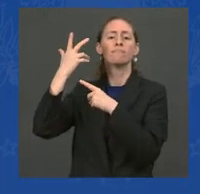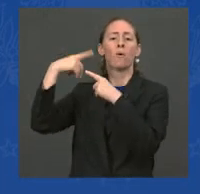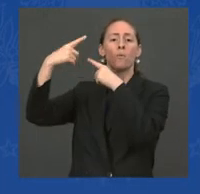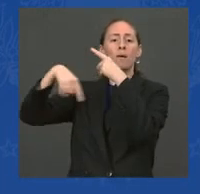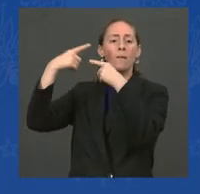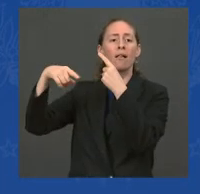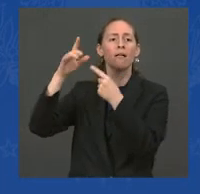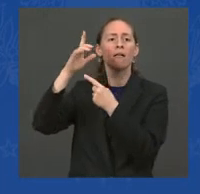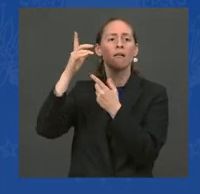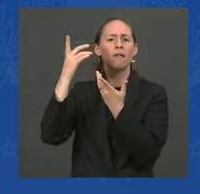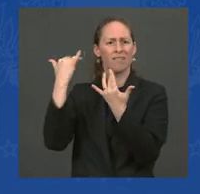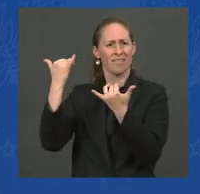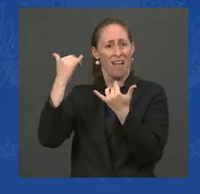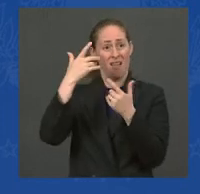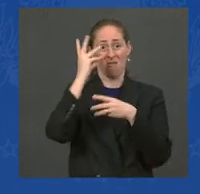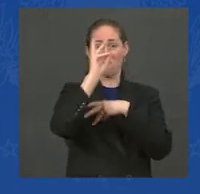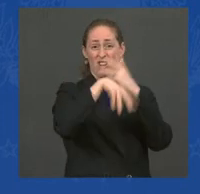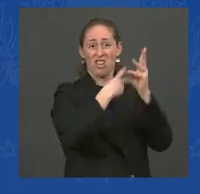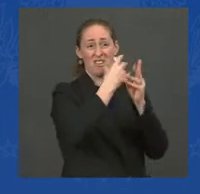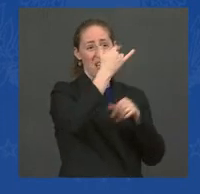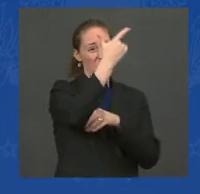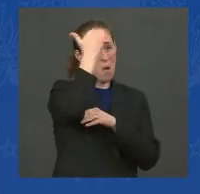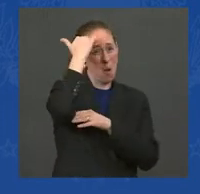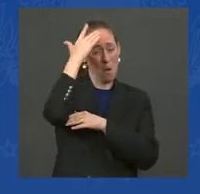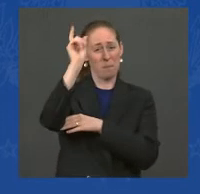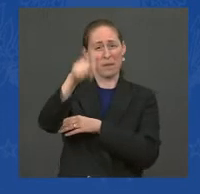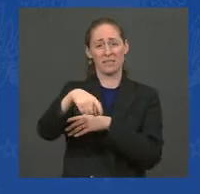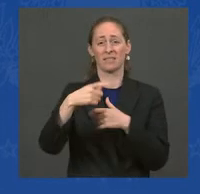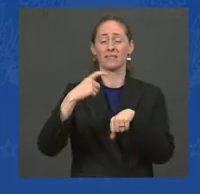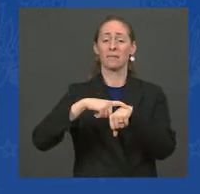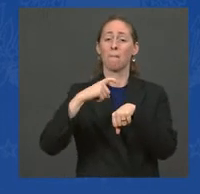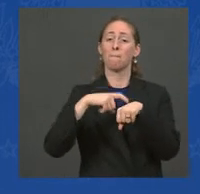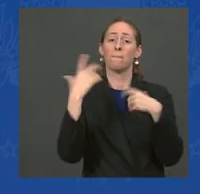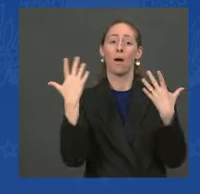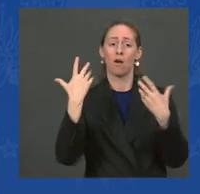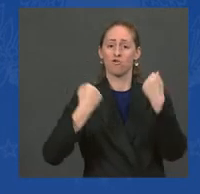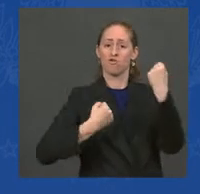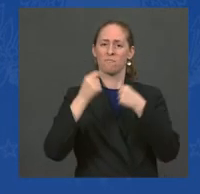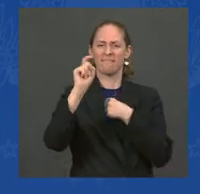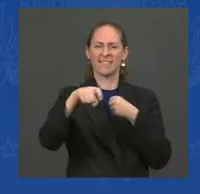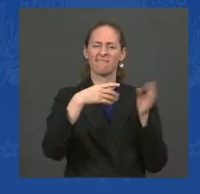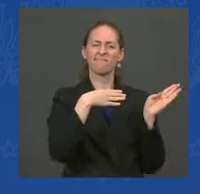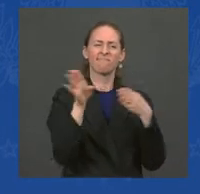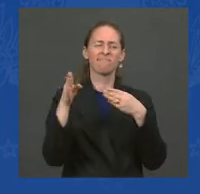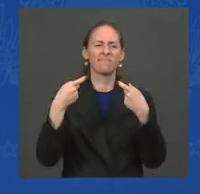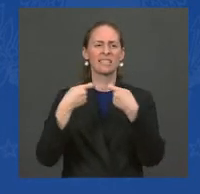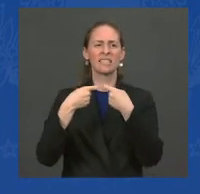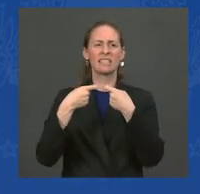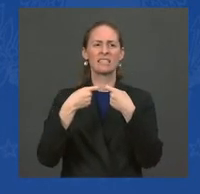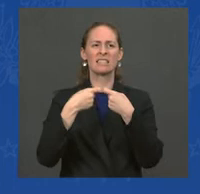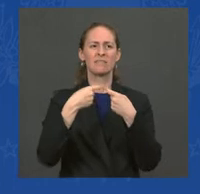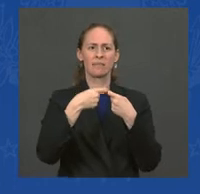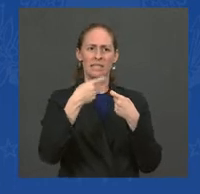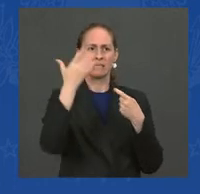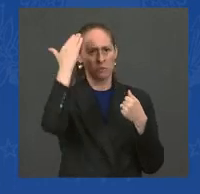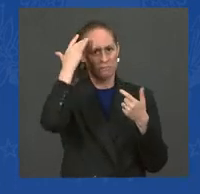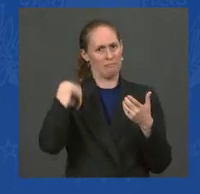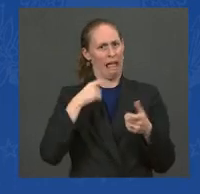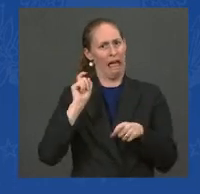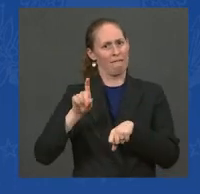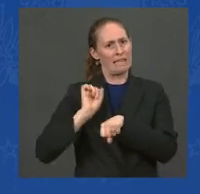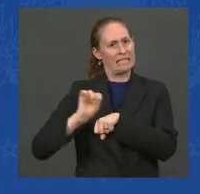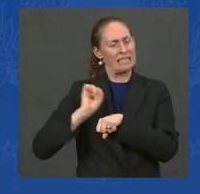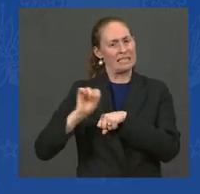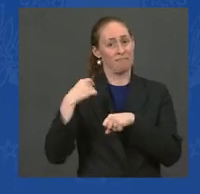electric, and battery technology. We need to make sure America builds that future instead of falling